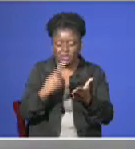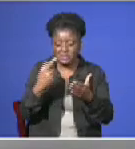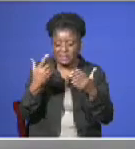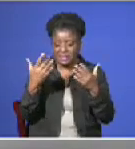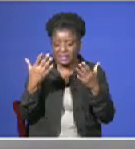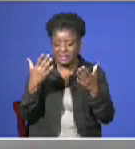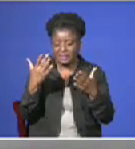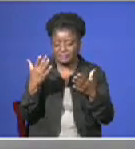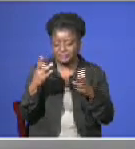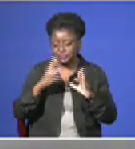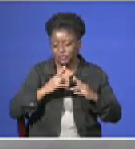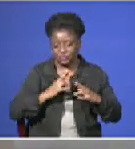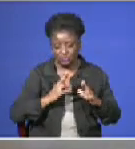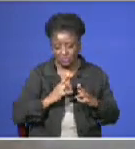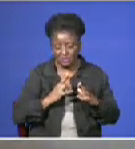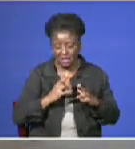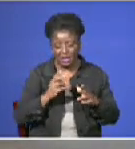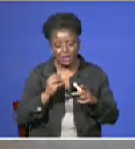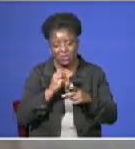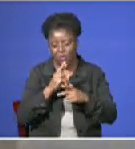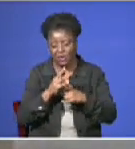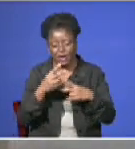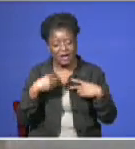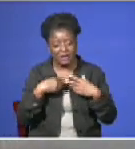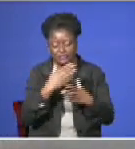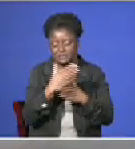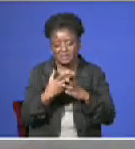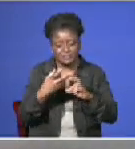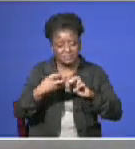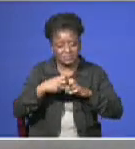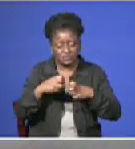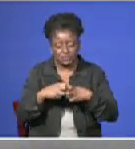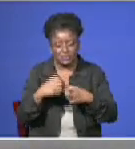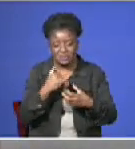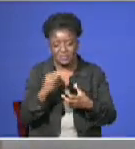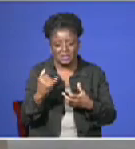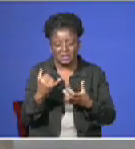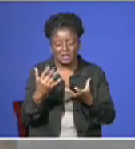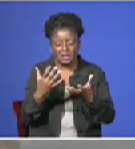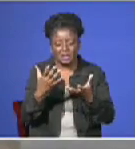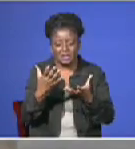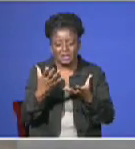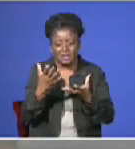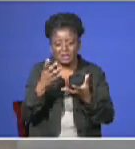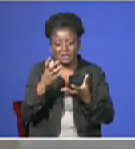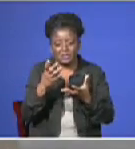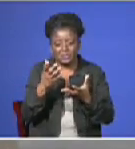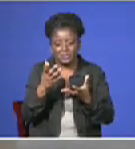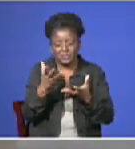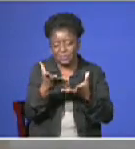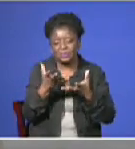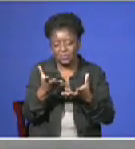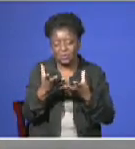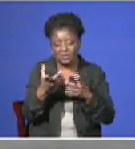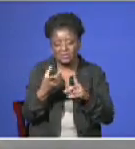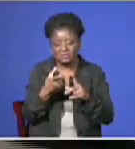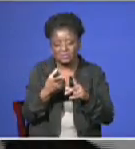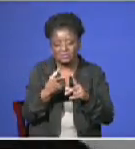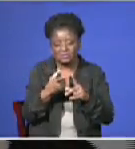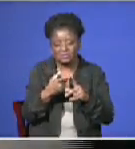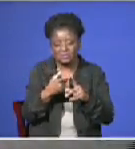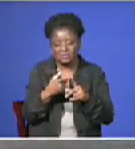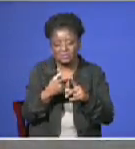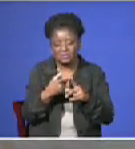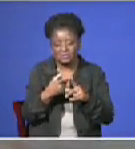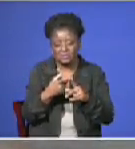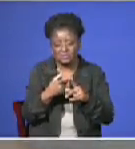get into some issues, they want to fall back on the